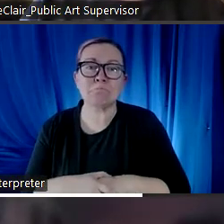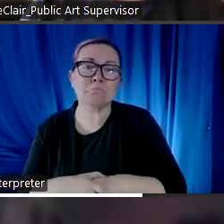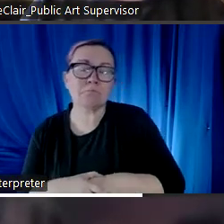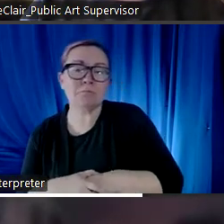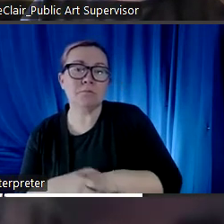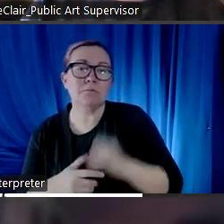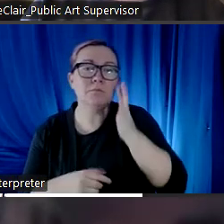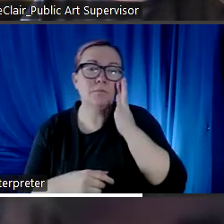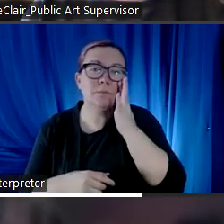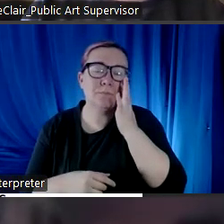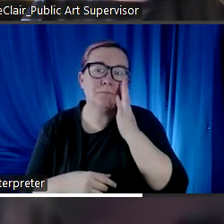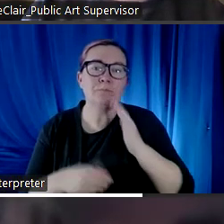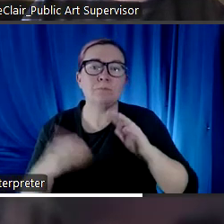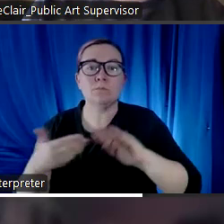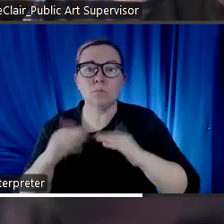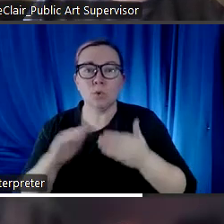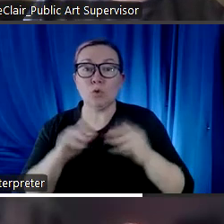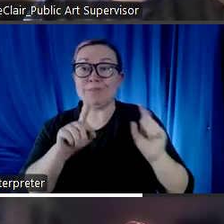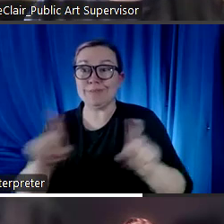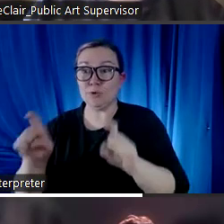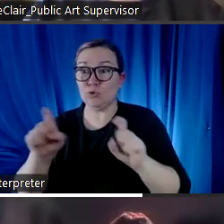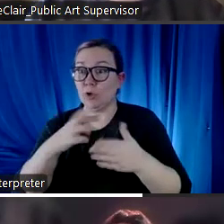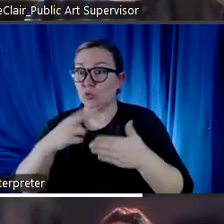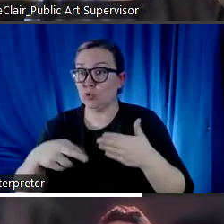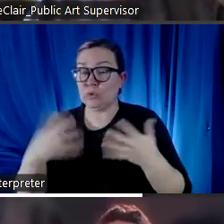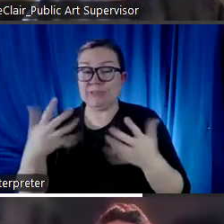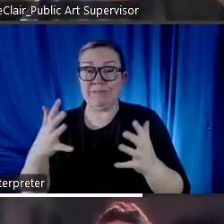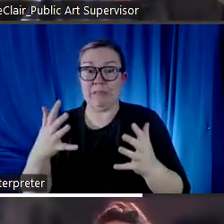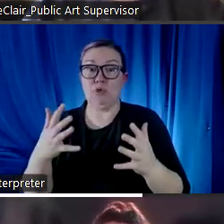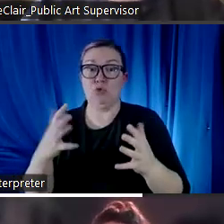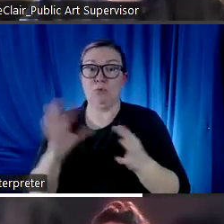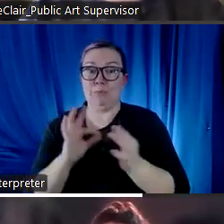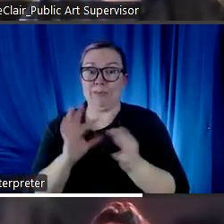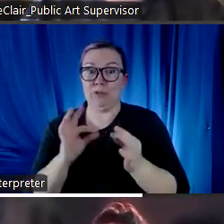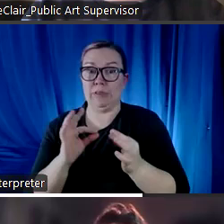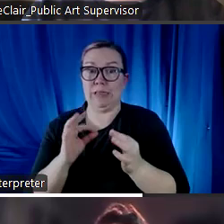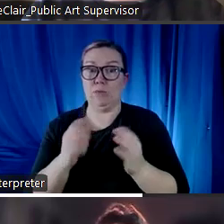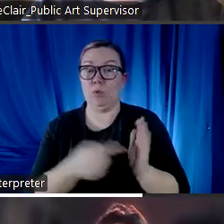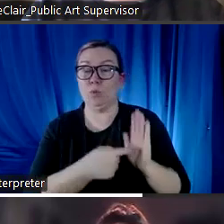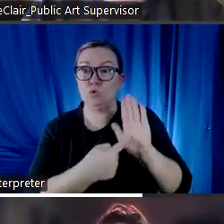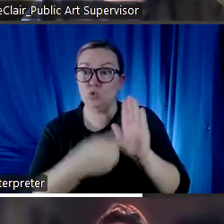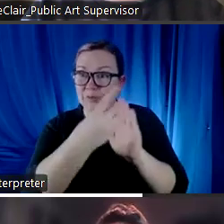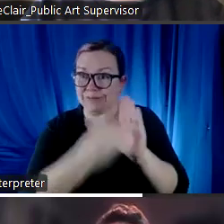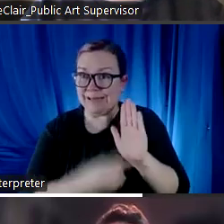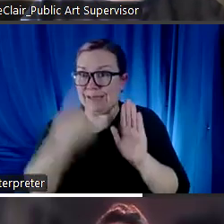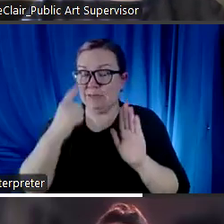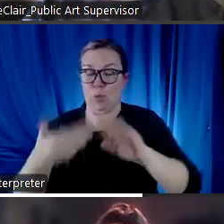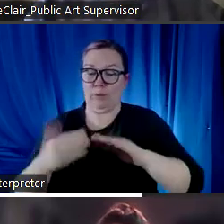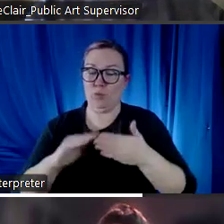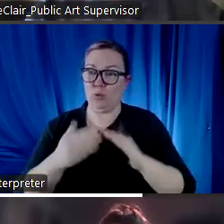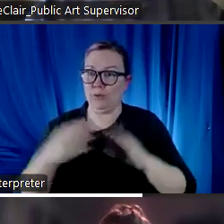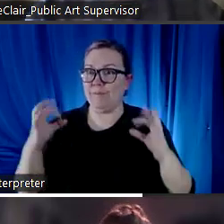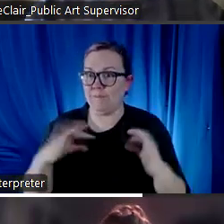Let's see. Community survey results. So I mentioned bringing the designs out for community feedback.